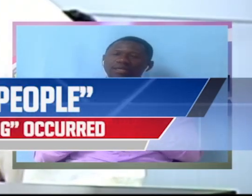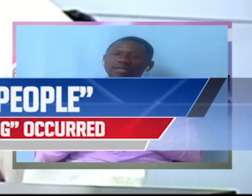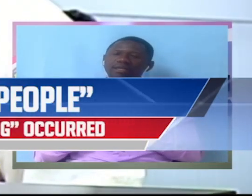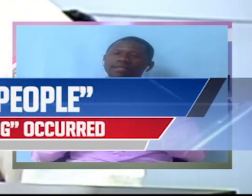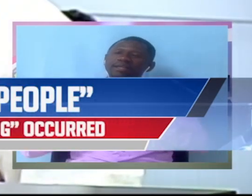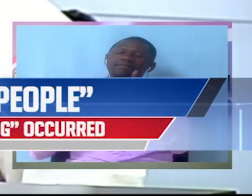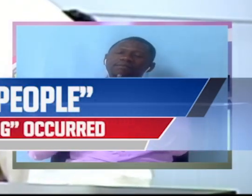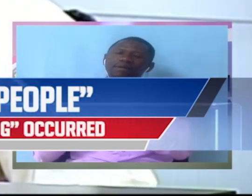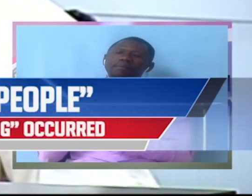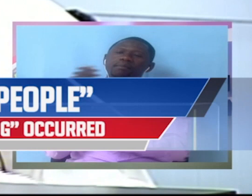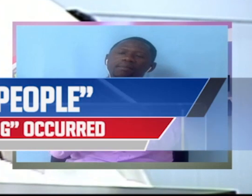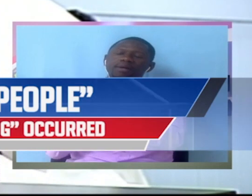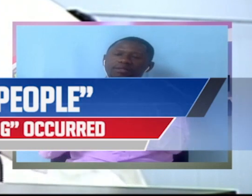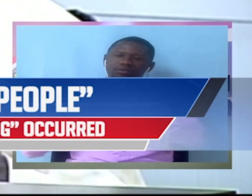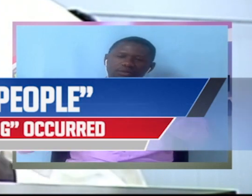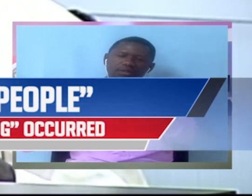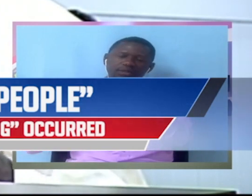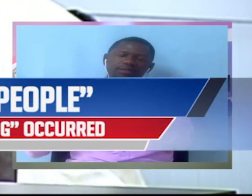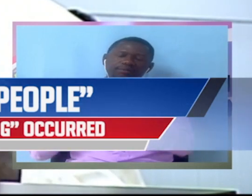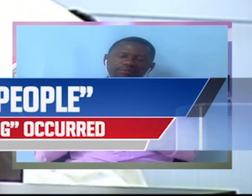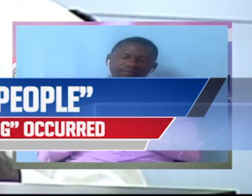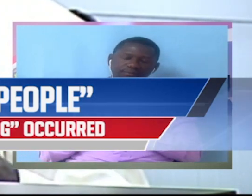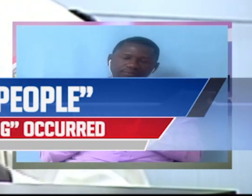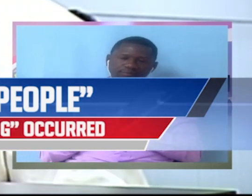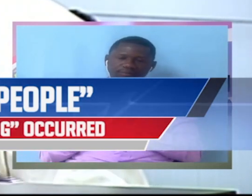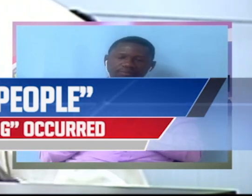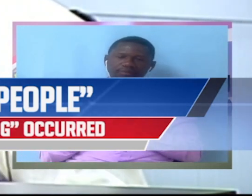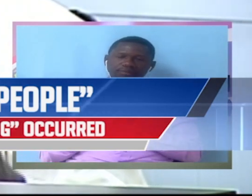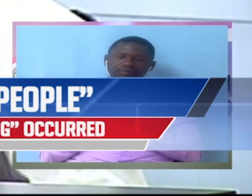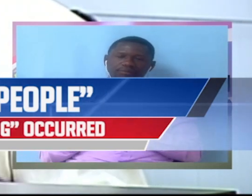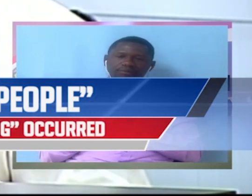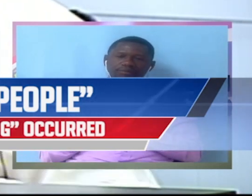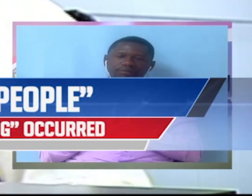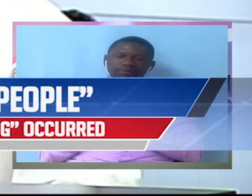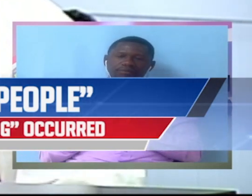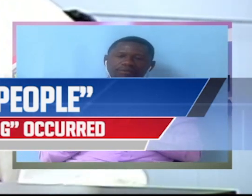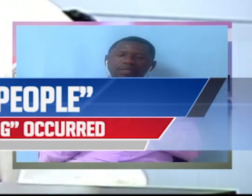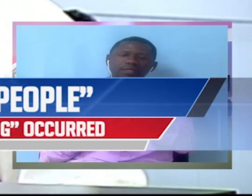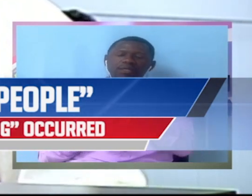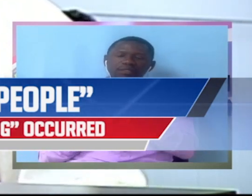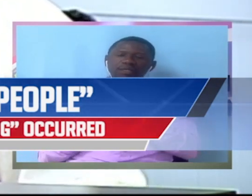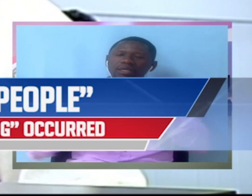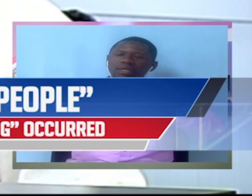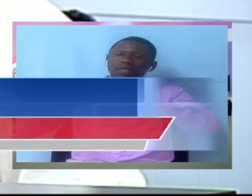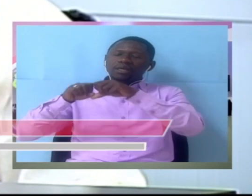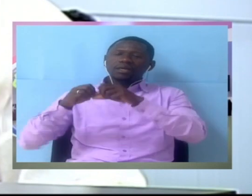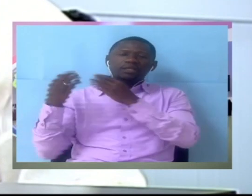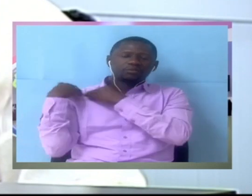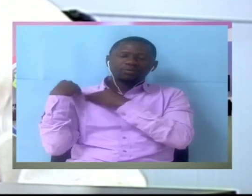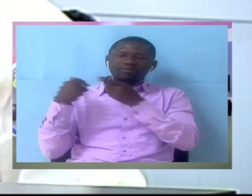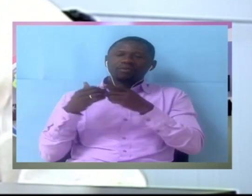Enforcement Agency, and after 8 months, he was redeployed to the NIA, where he still operates as a senior NIA, now SIS